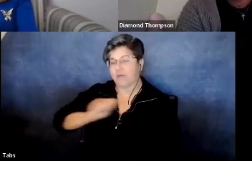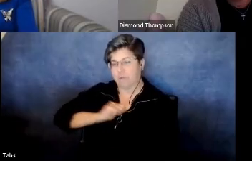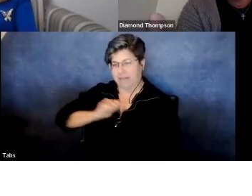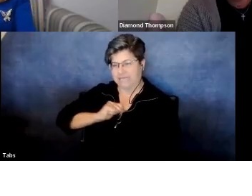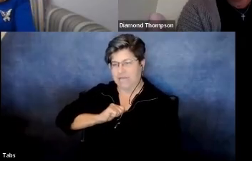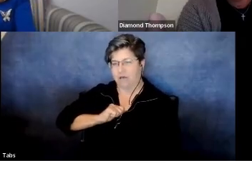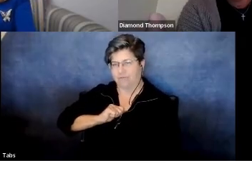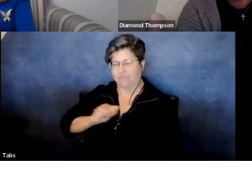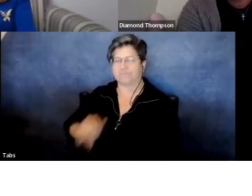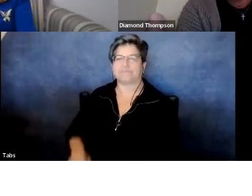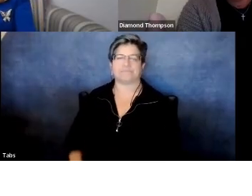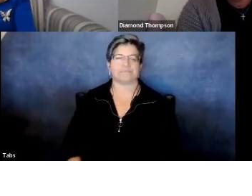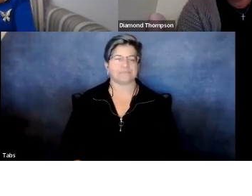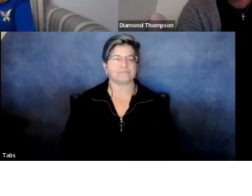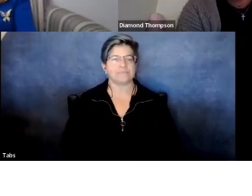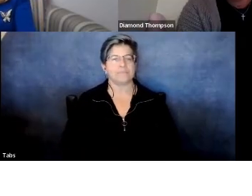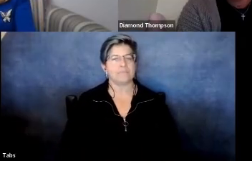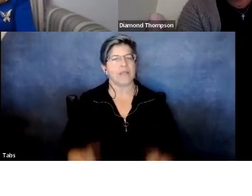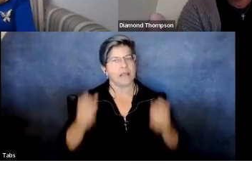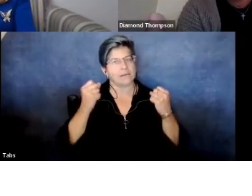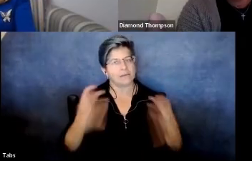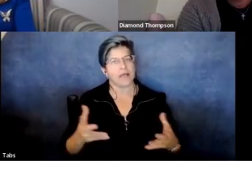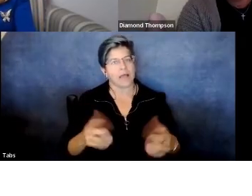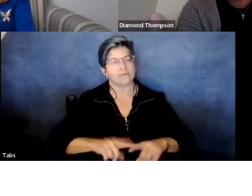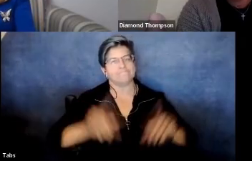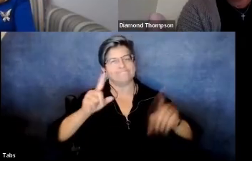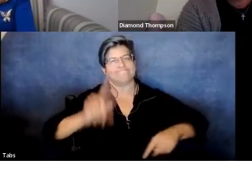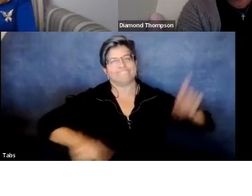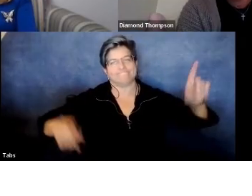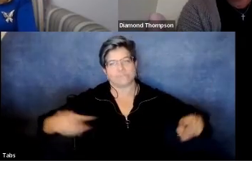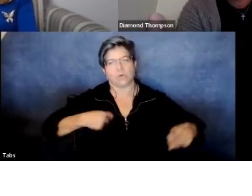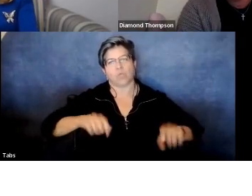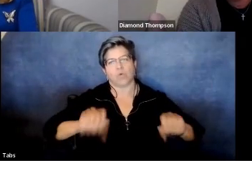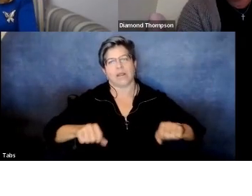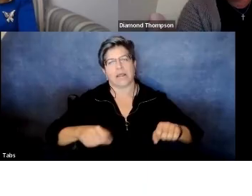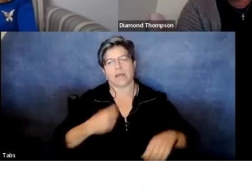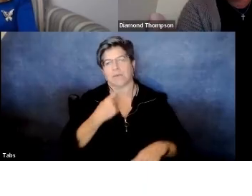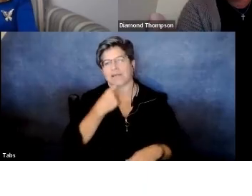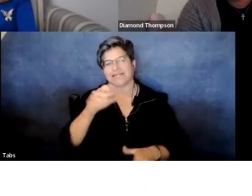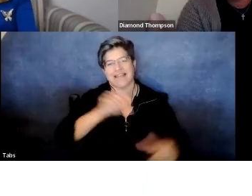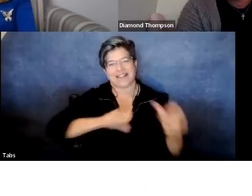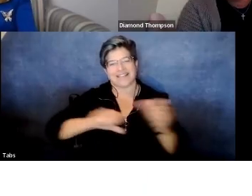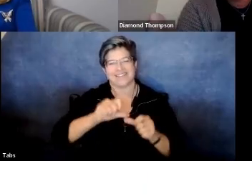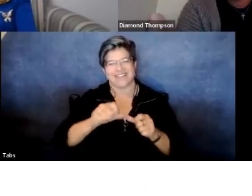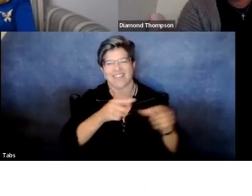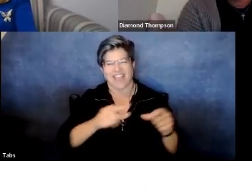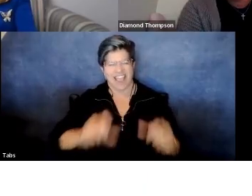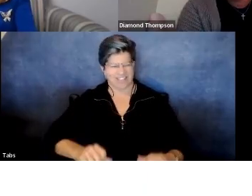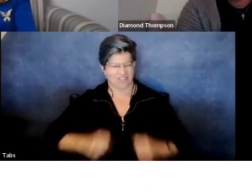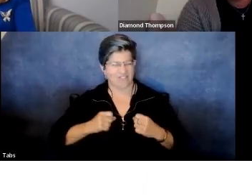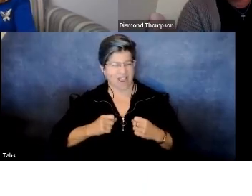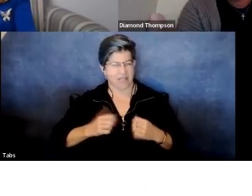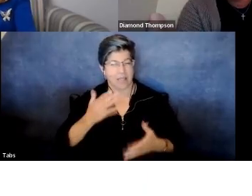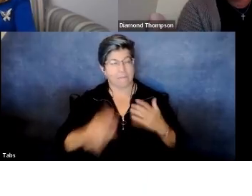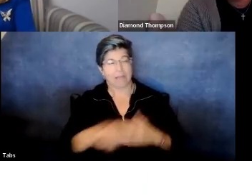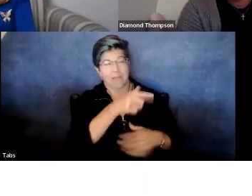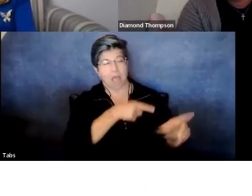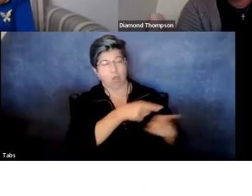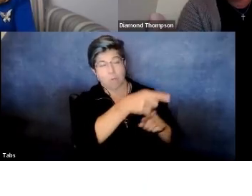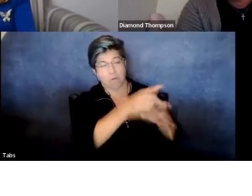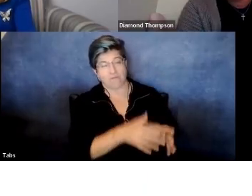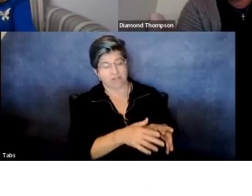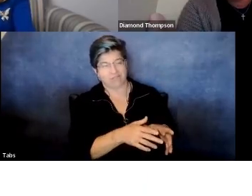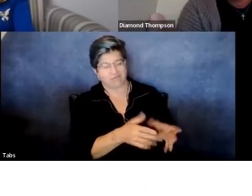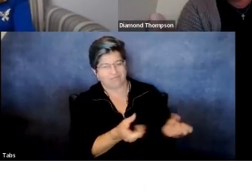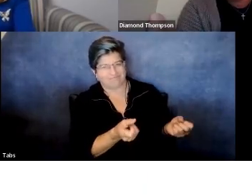trafficking. And there are a lot of things that we are able to say to each other as survivors that maybe other professionals